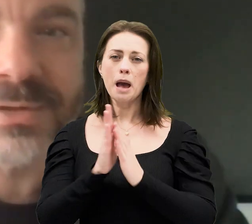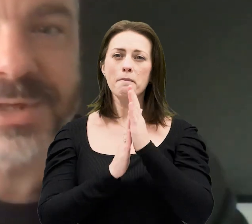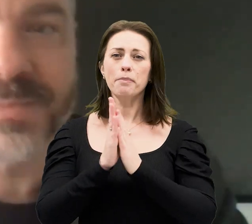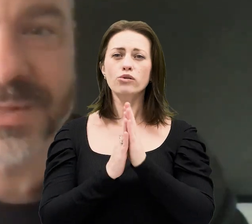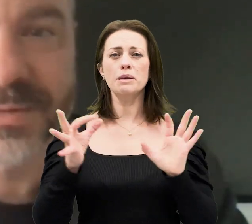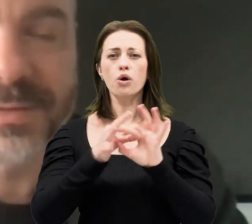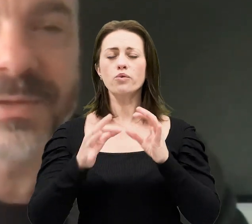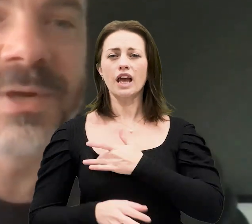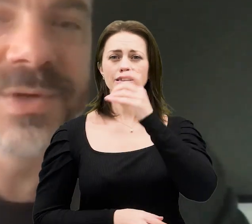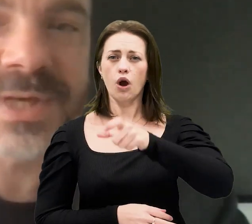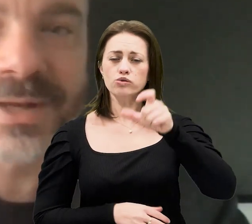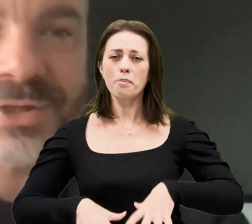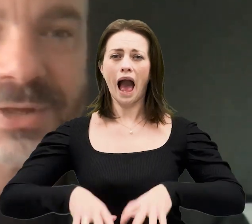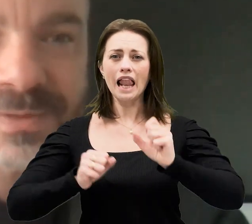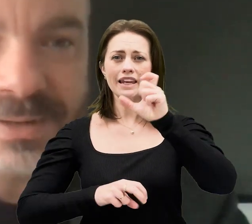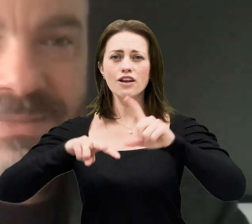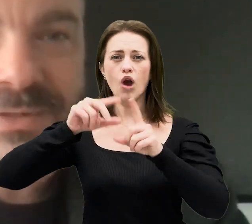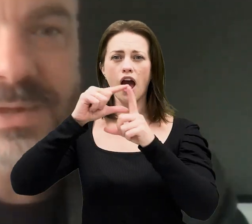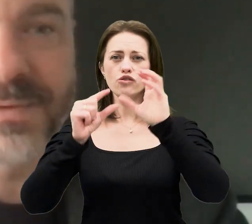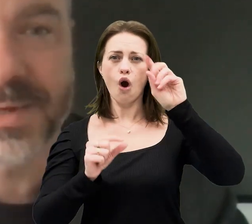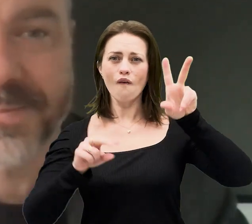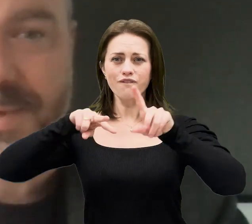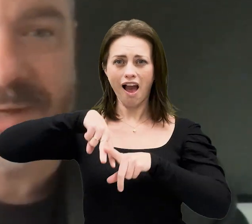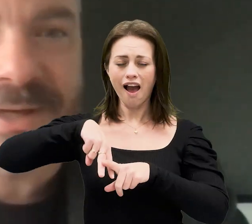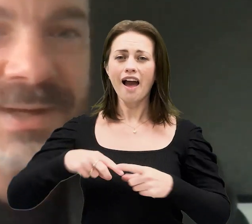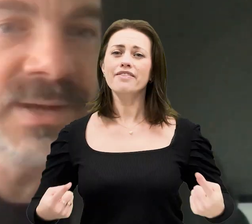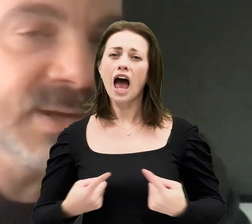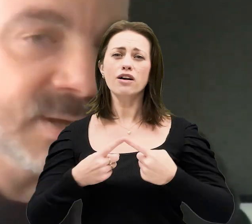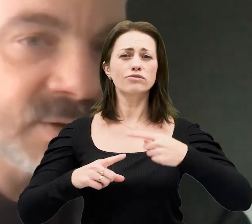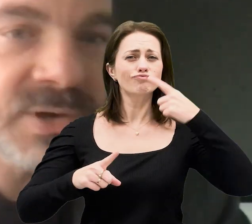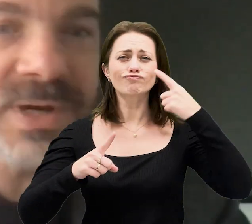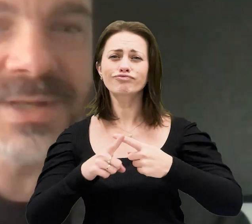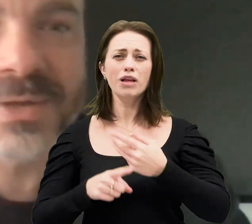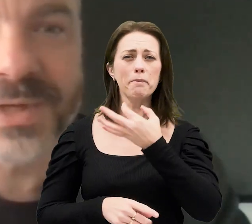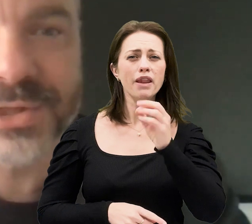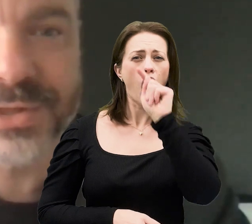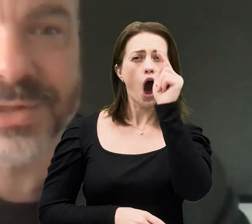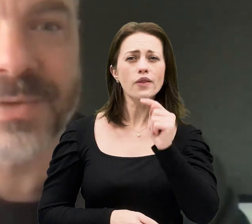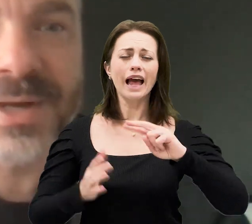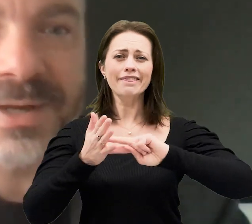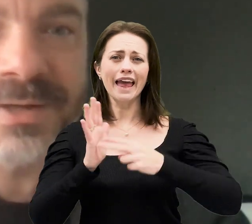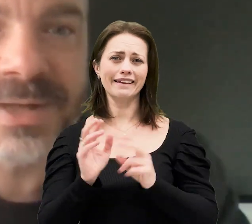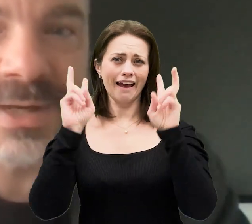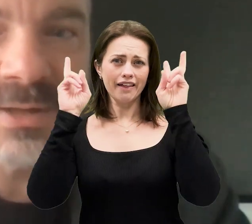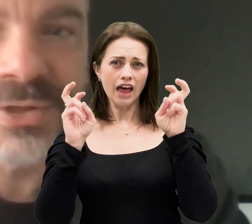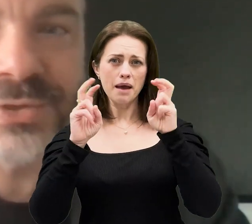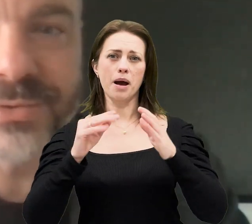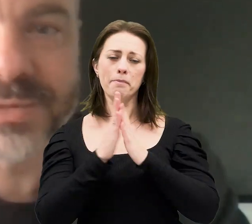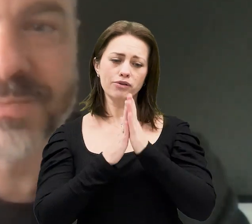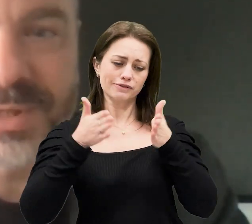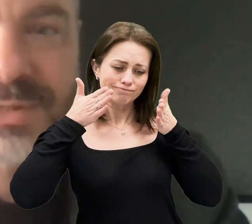also your contact person, who is Alena Čadová. So if you have any concrete question regarding the